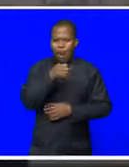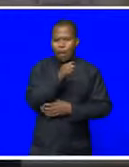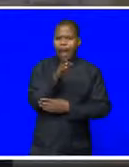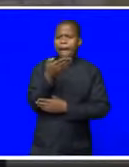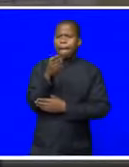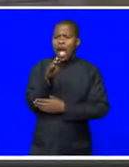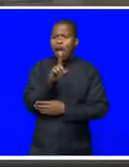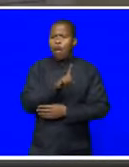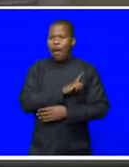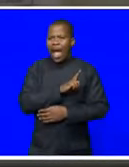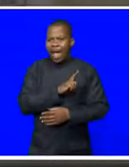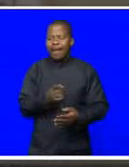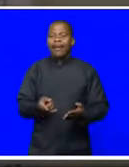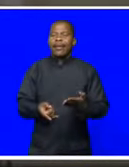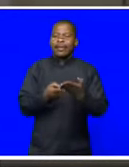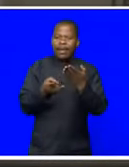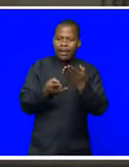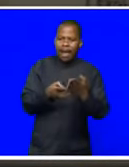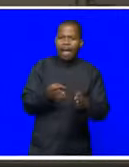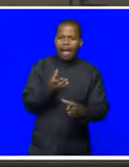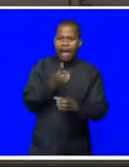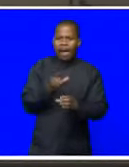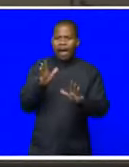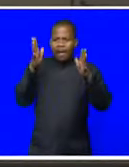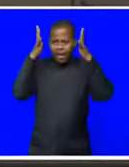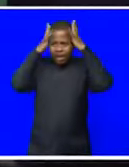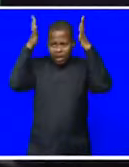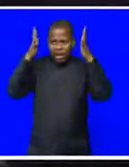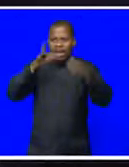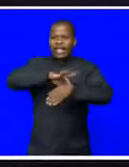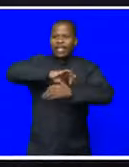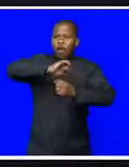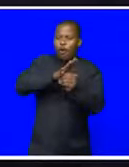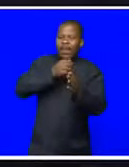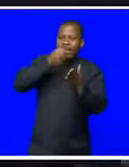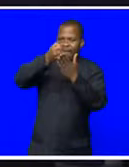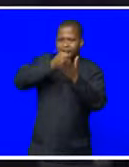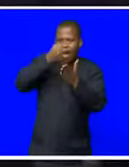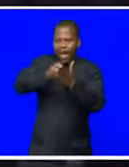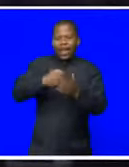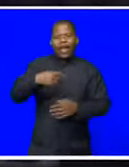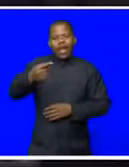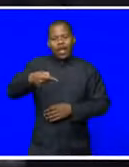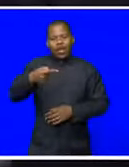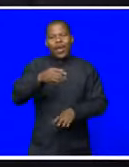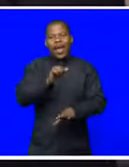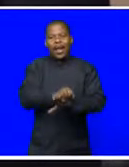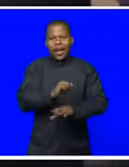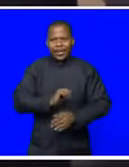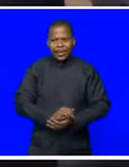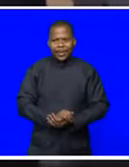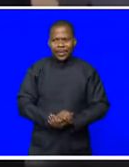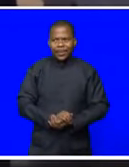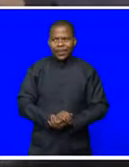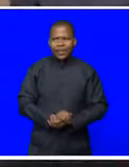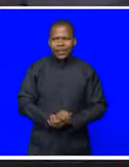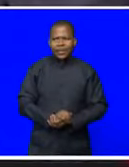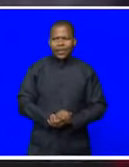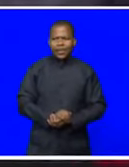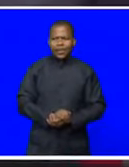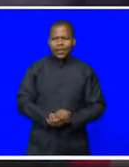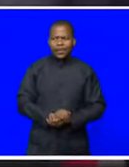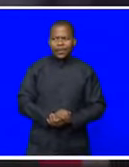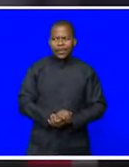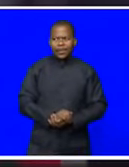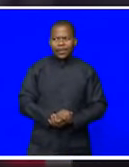for standing with Eswatini through the COVID-19 era. Reporting for Eswatini TV News is